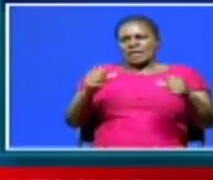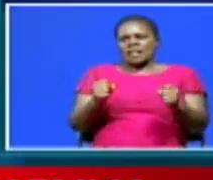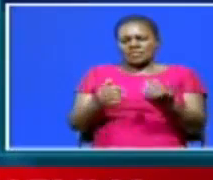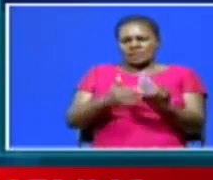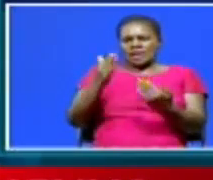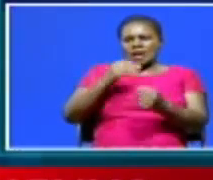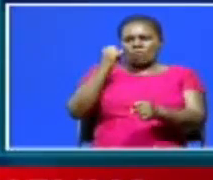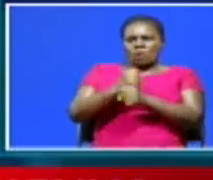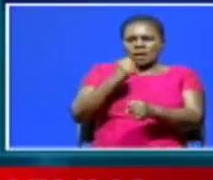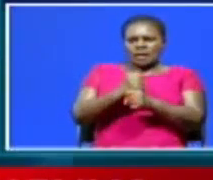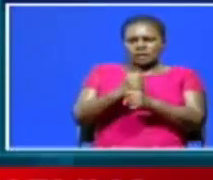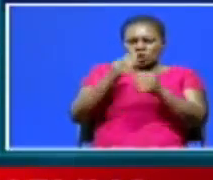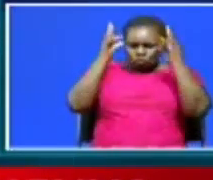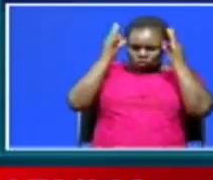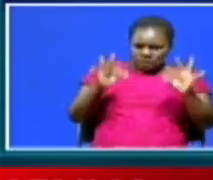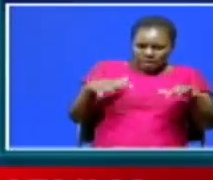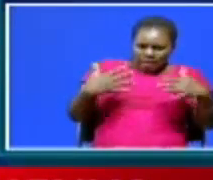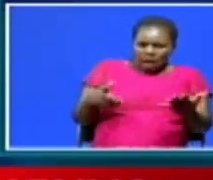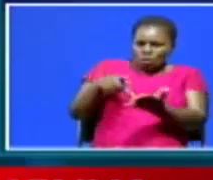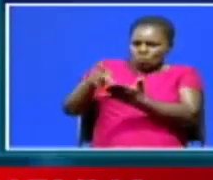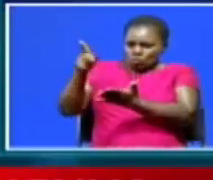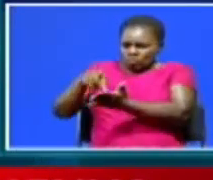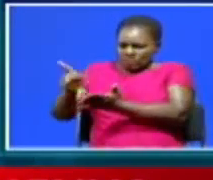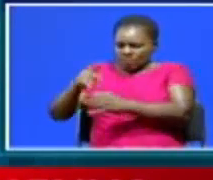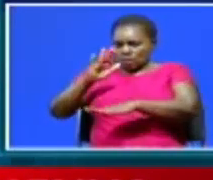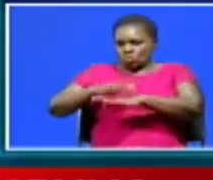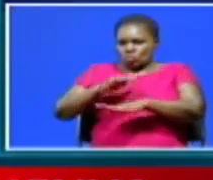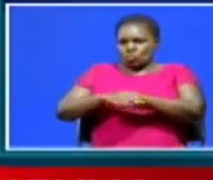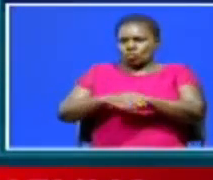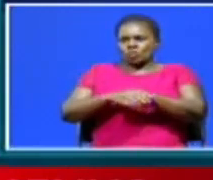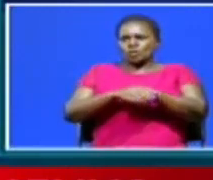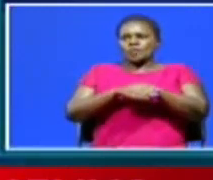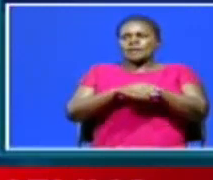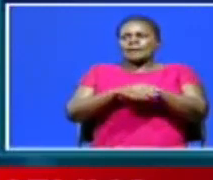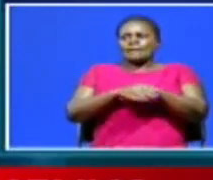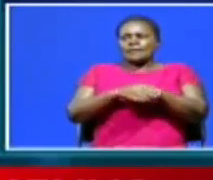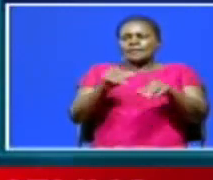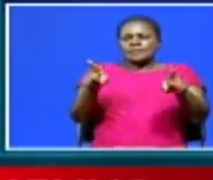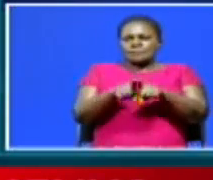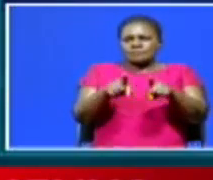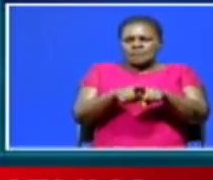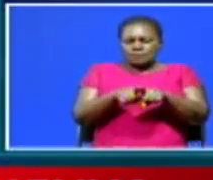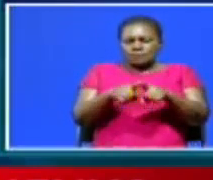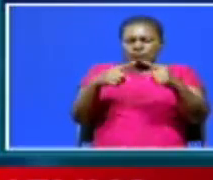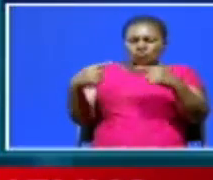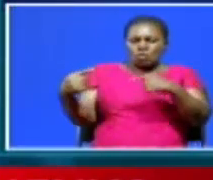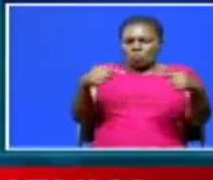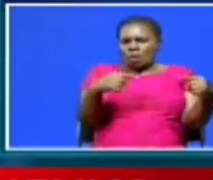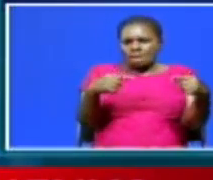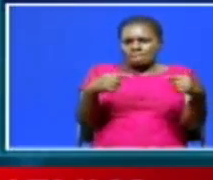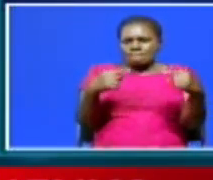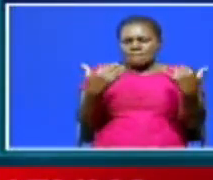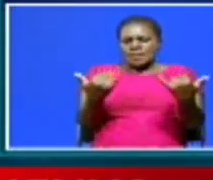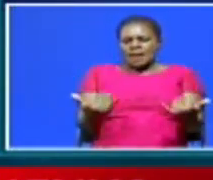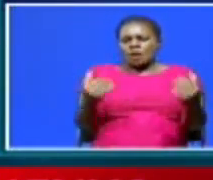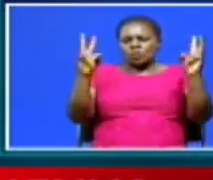workers to determine its suitability in enabling them to be able to muster up enough courage and energy to be able to fight this battle. This is